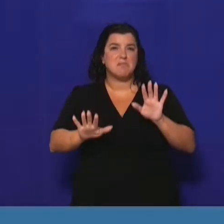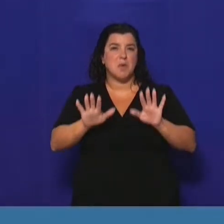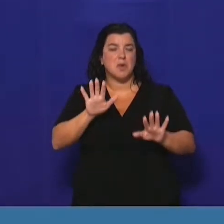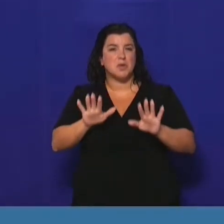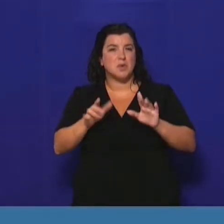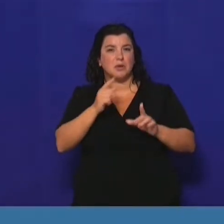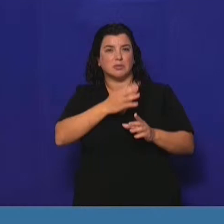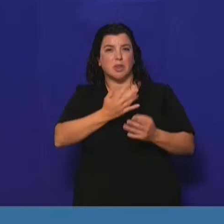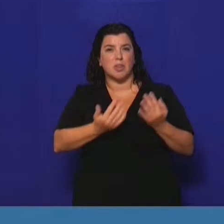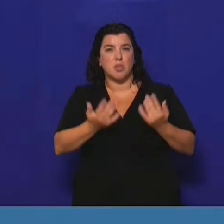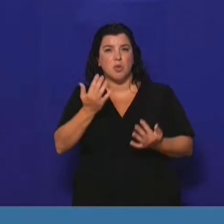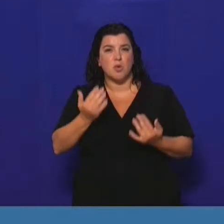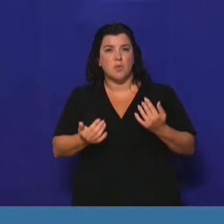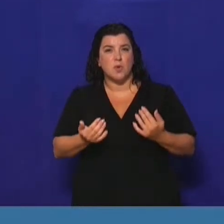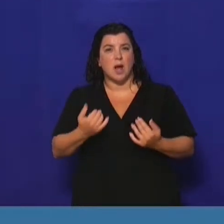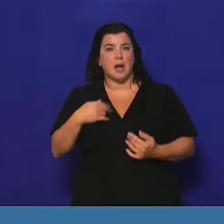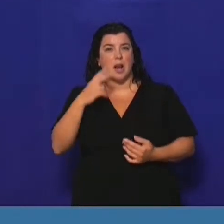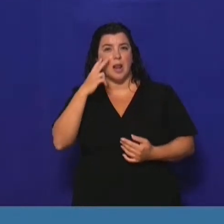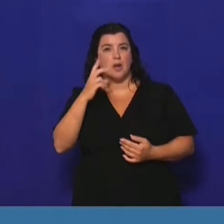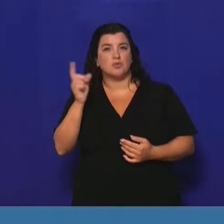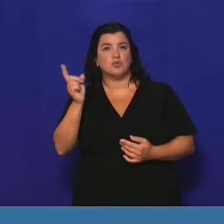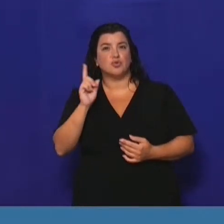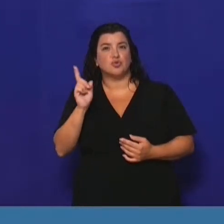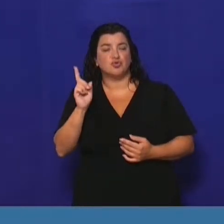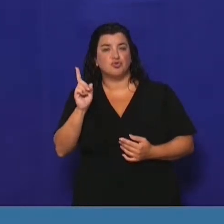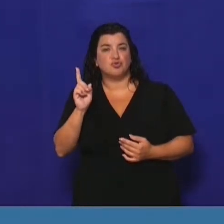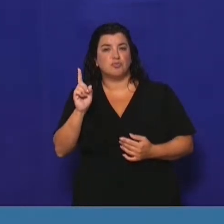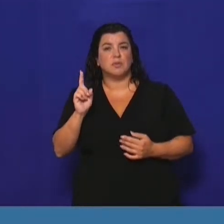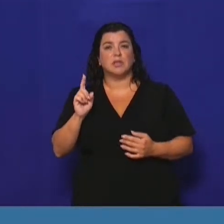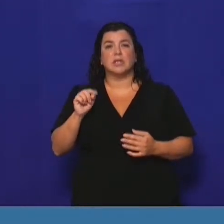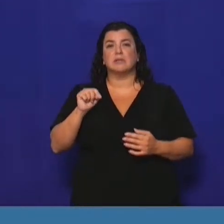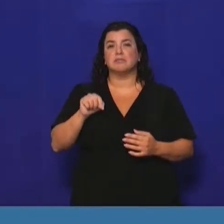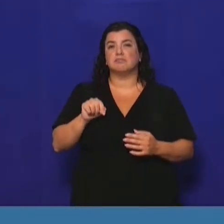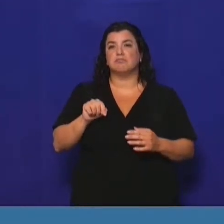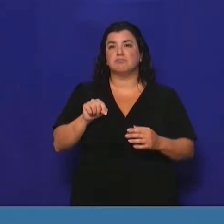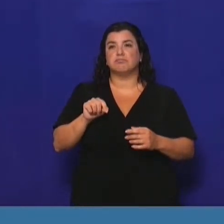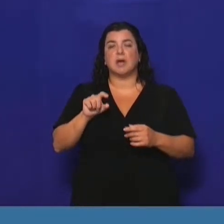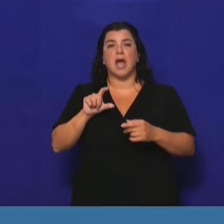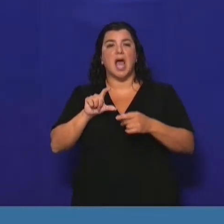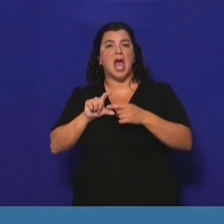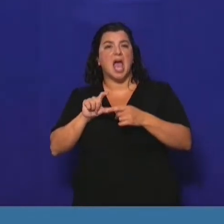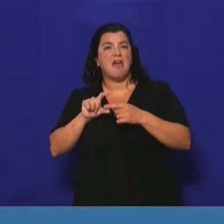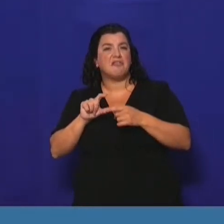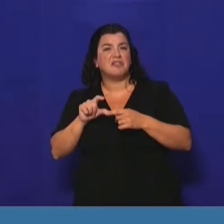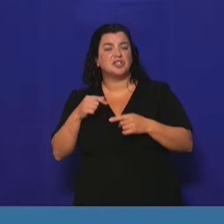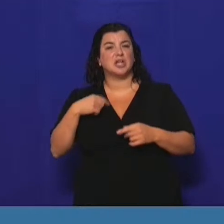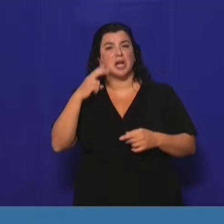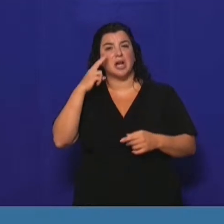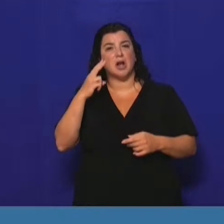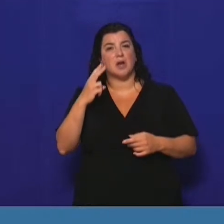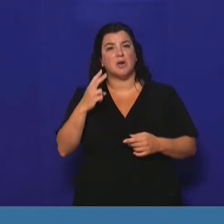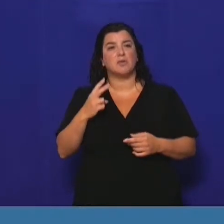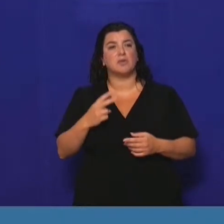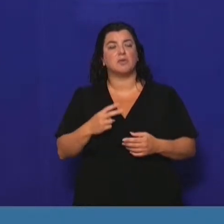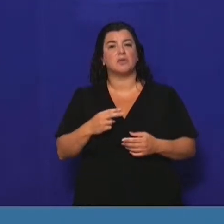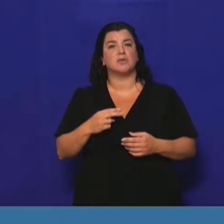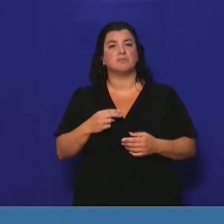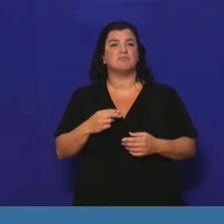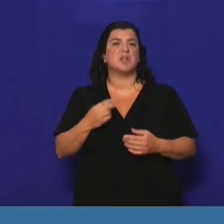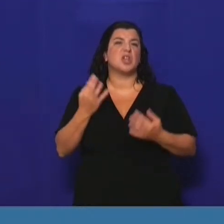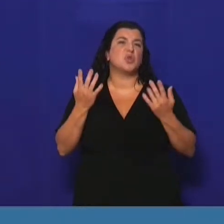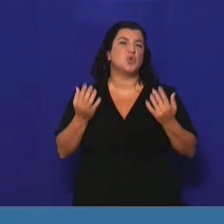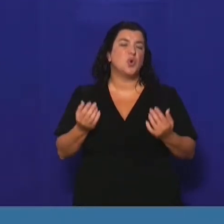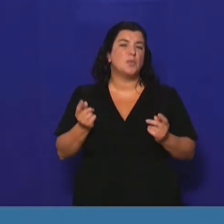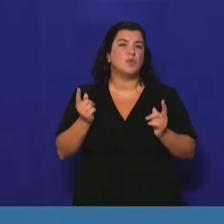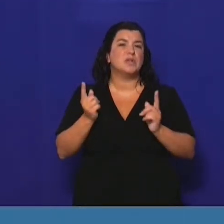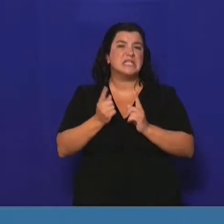ħafna li aħna nħarsu lejn il-medja tal-każijiet tagħna, dejjem infakru li l-każijiet tagħna kont ikunu żgħar allura jkunu